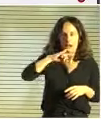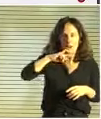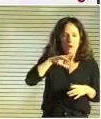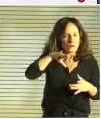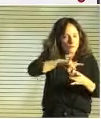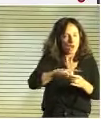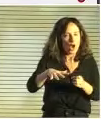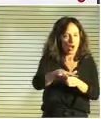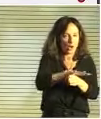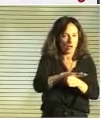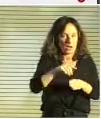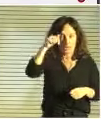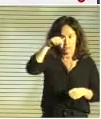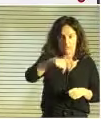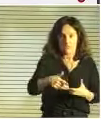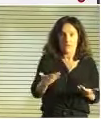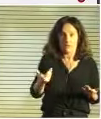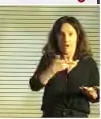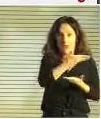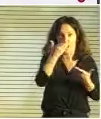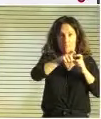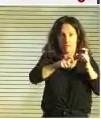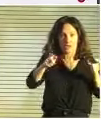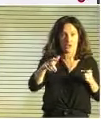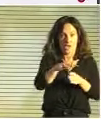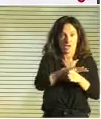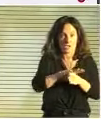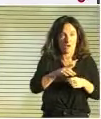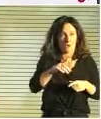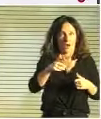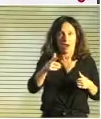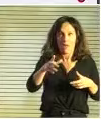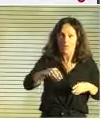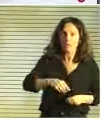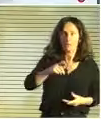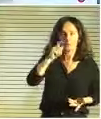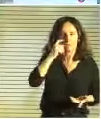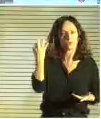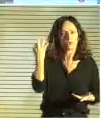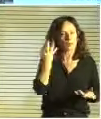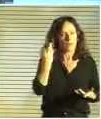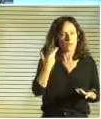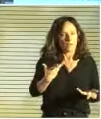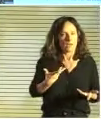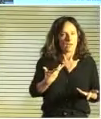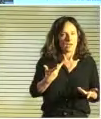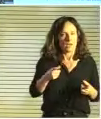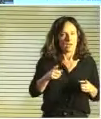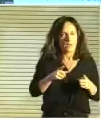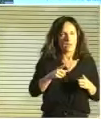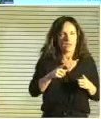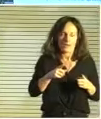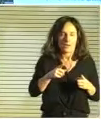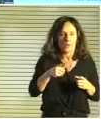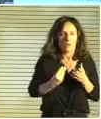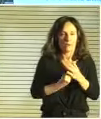every other place of the world. But it's also important for the customers, because I believe the customers want to have local products. They want